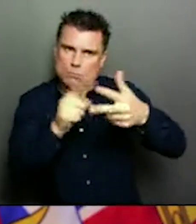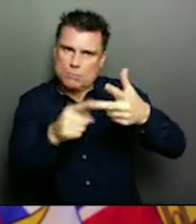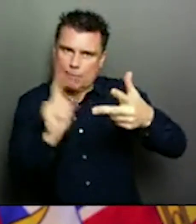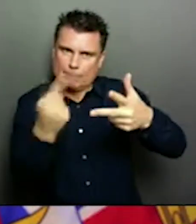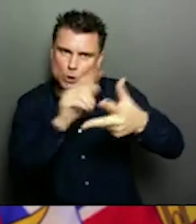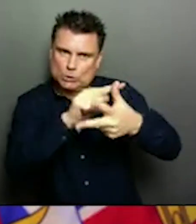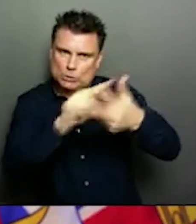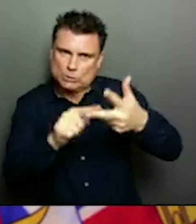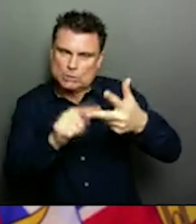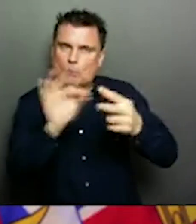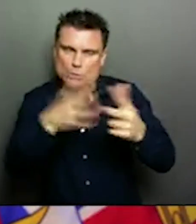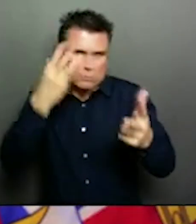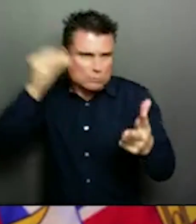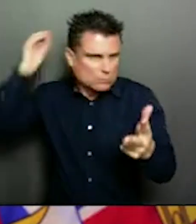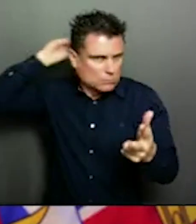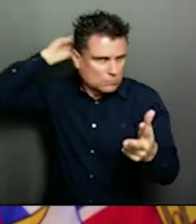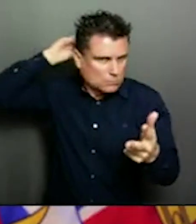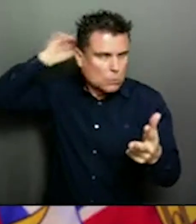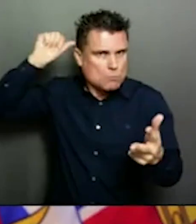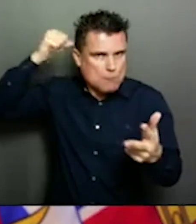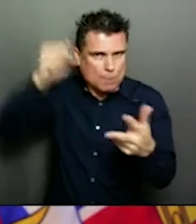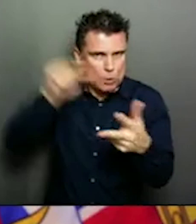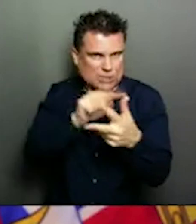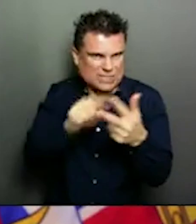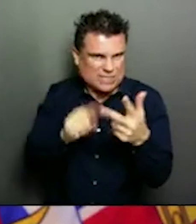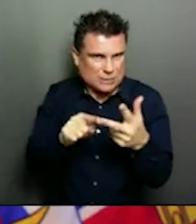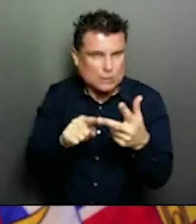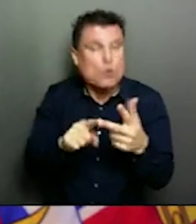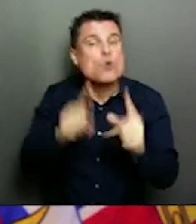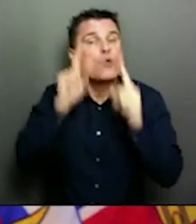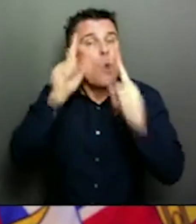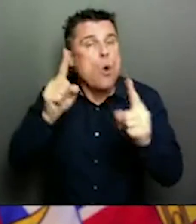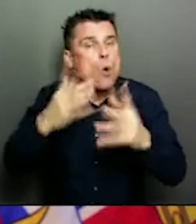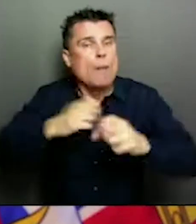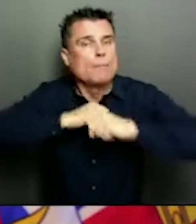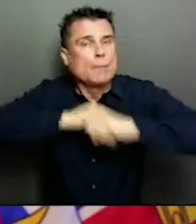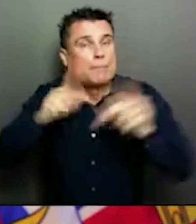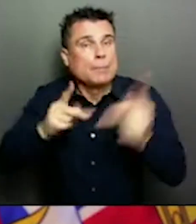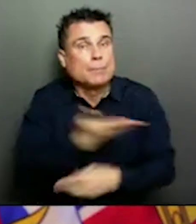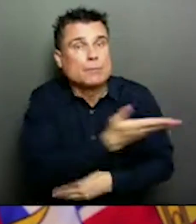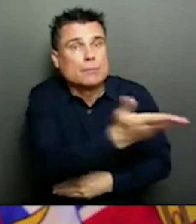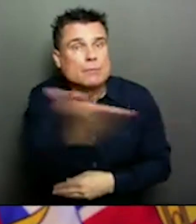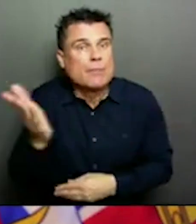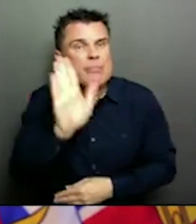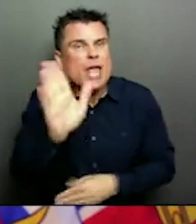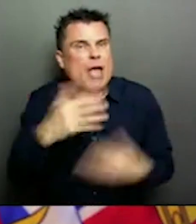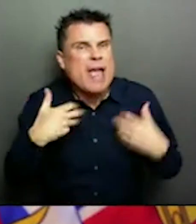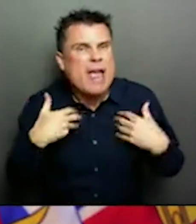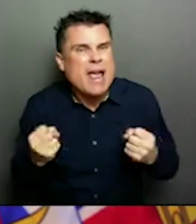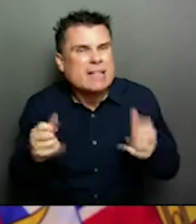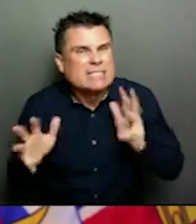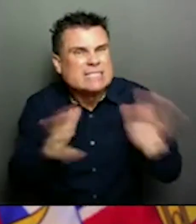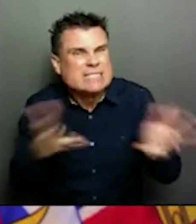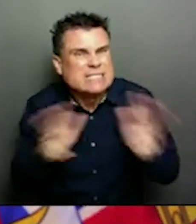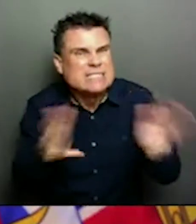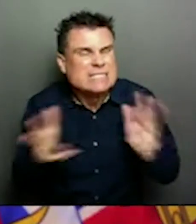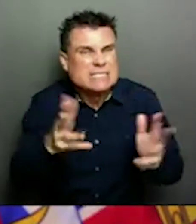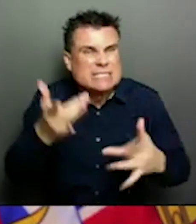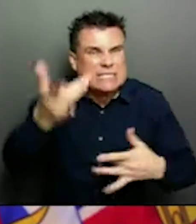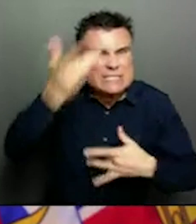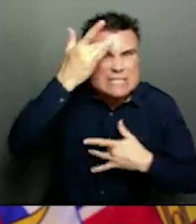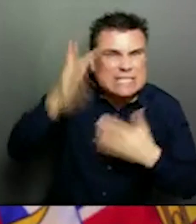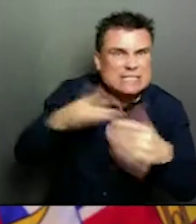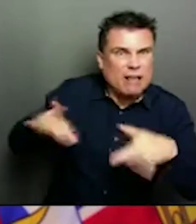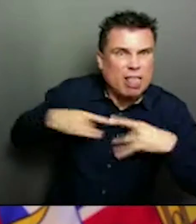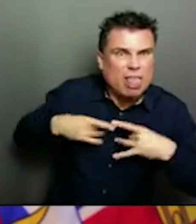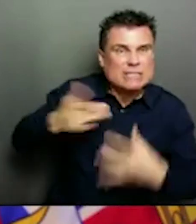do to protect those who are most vulnerable. Your turn may be in the coming weeks. It may be a month from now. It may